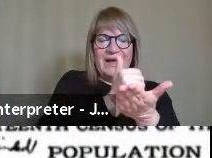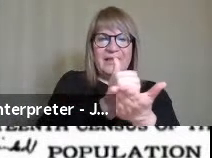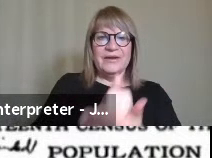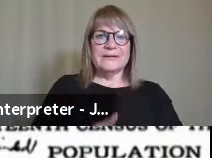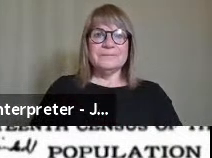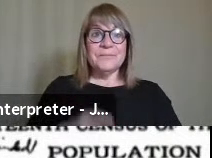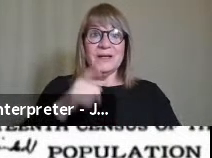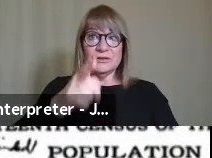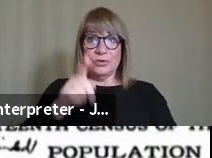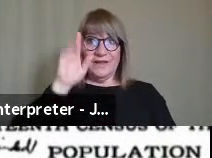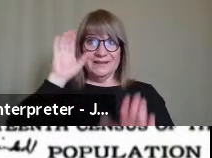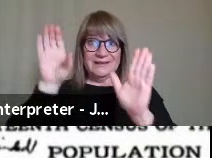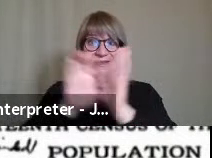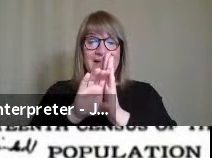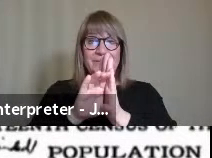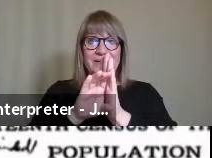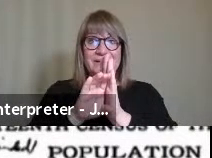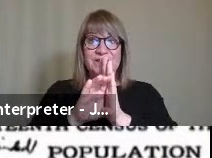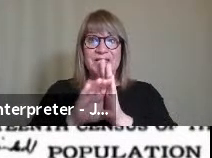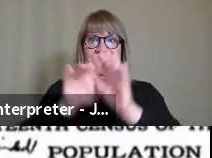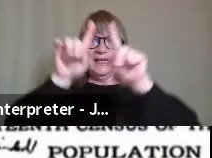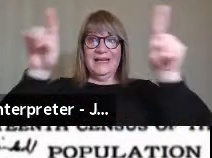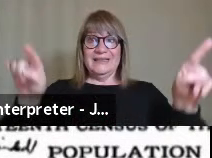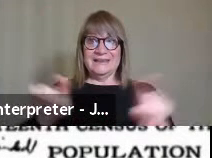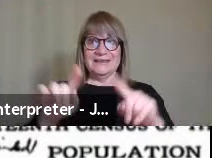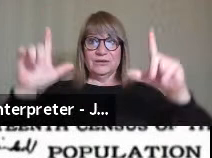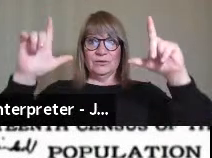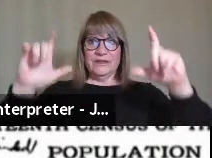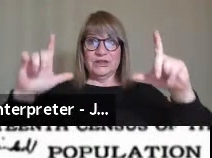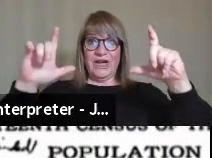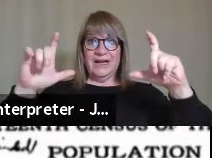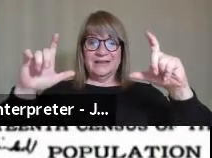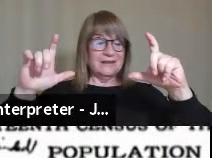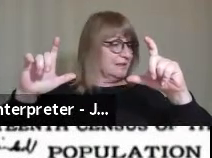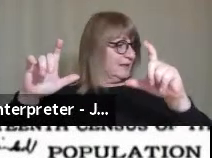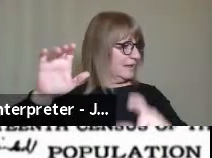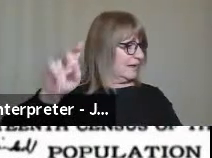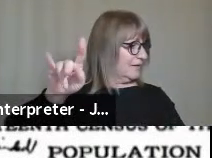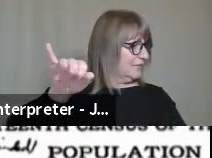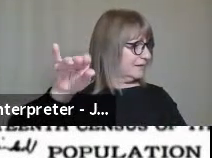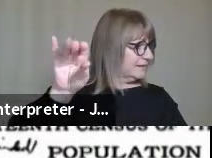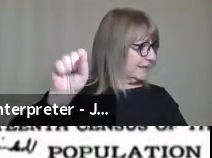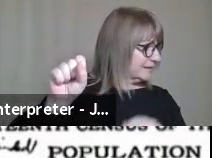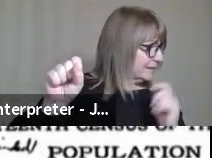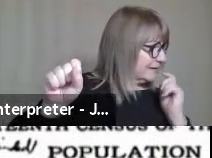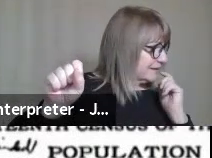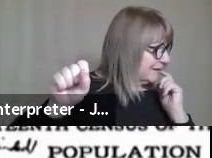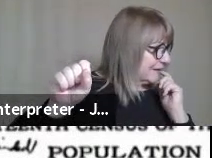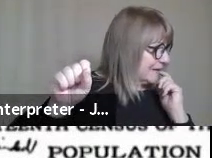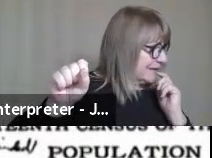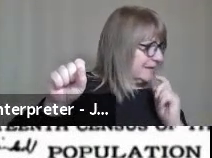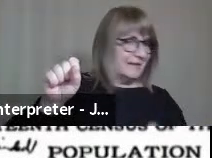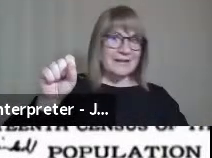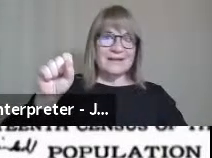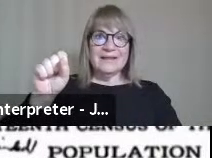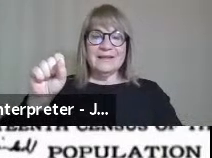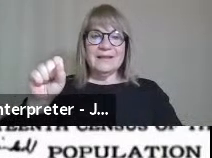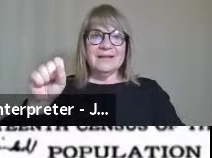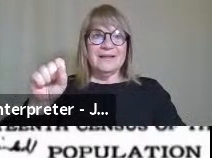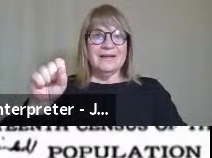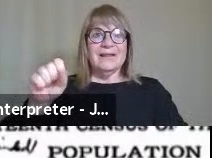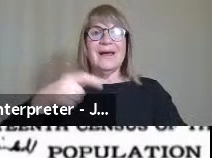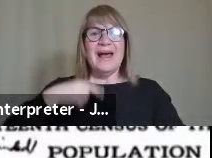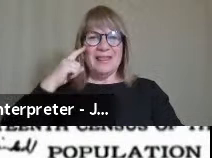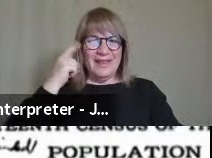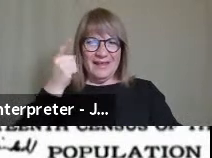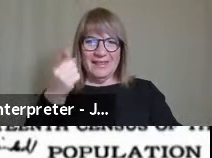image which is a screenshot of the census broad sheet from the early 20th century i believe that this